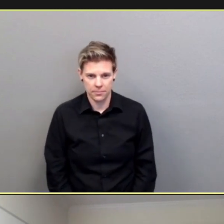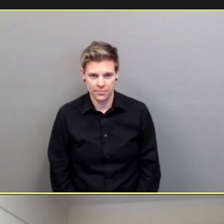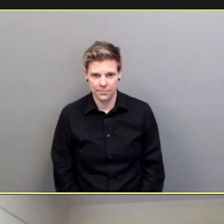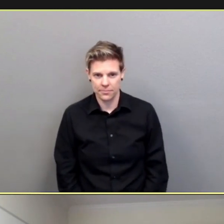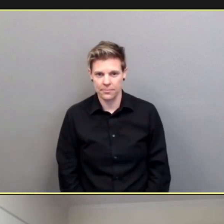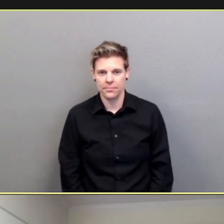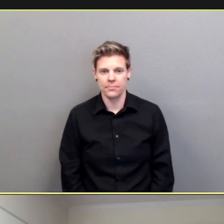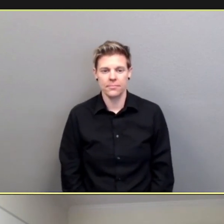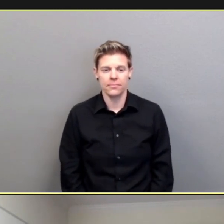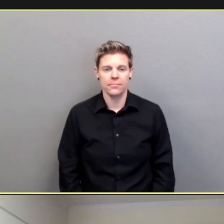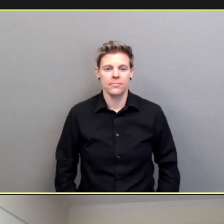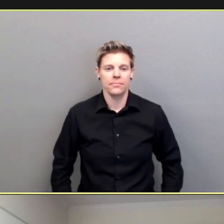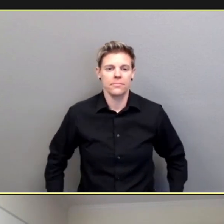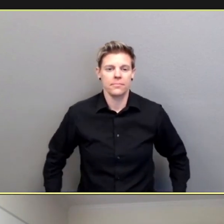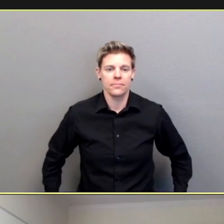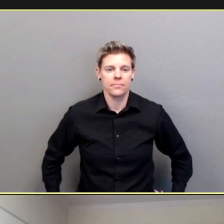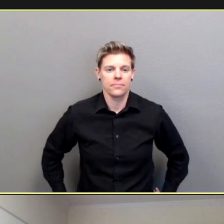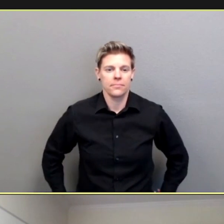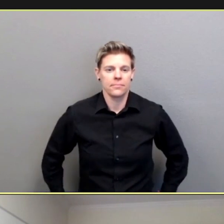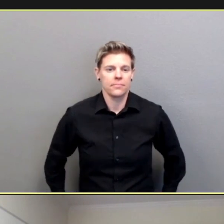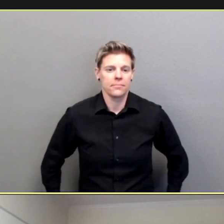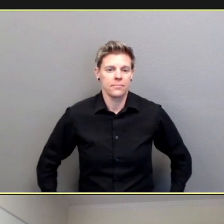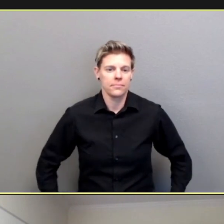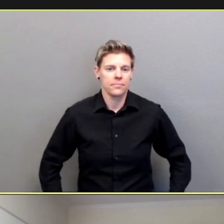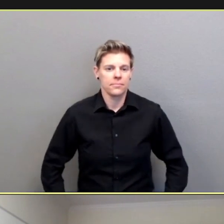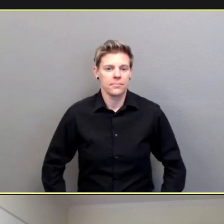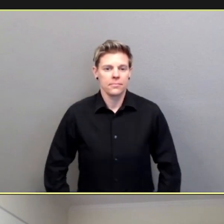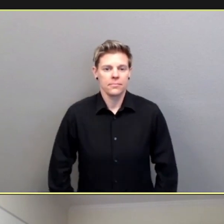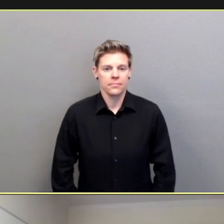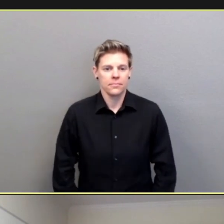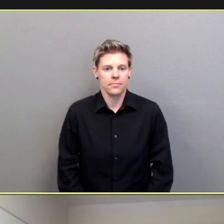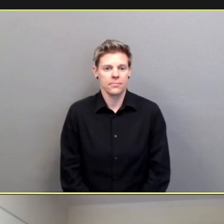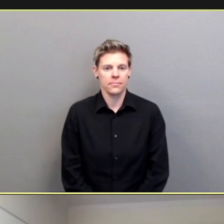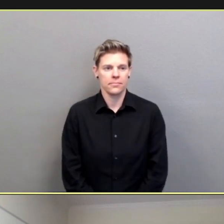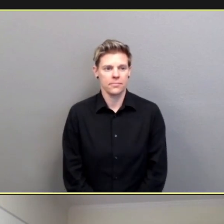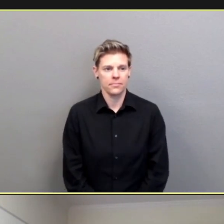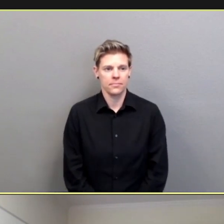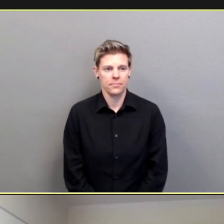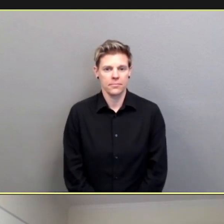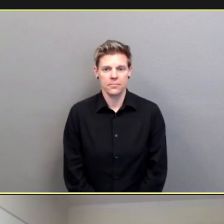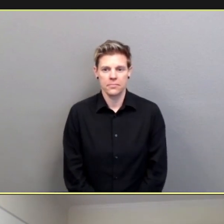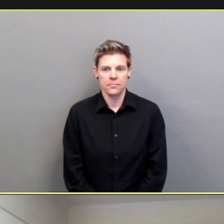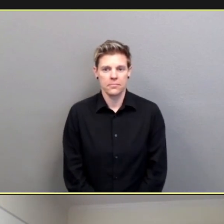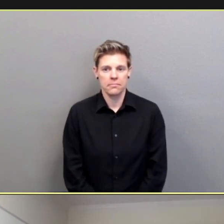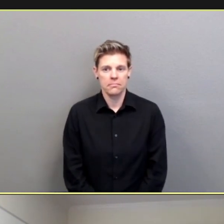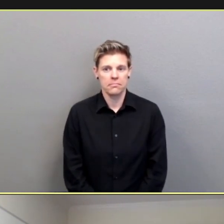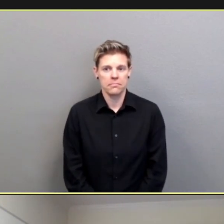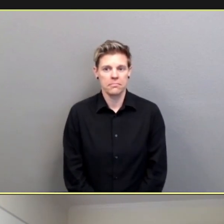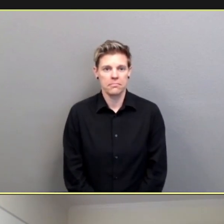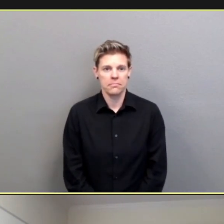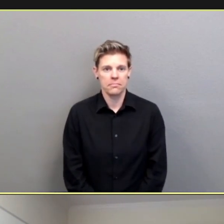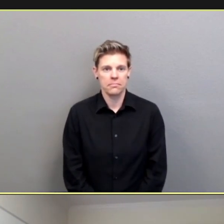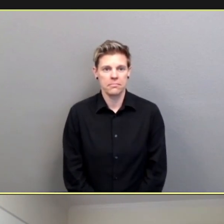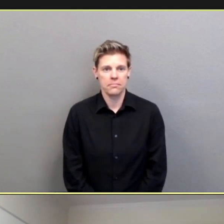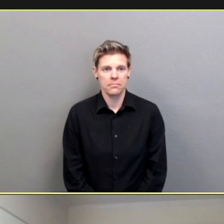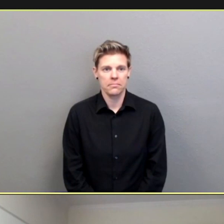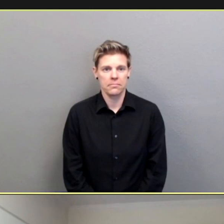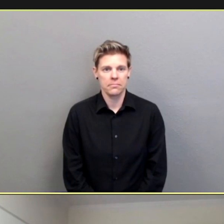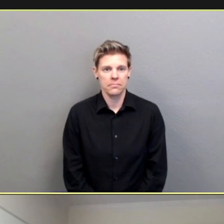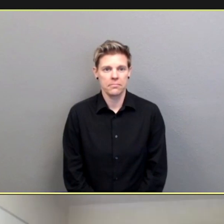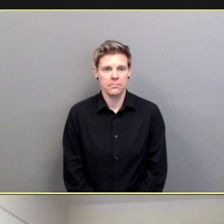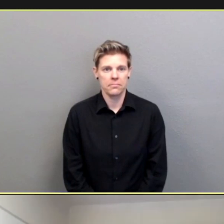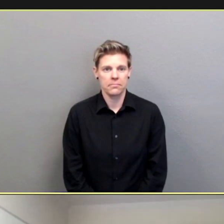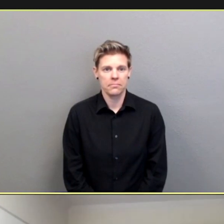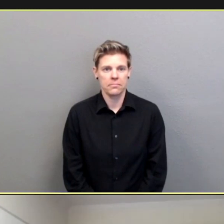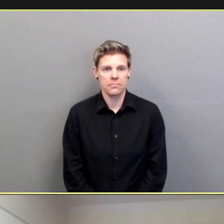you sum that up for us? For any parent who's thinking, is my school gonna get a bump in cases in